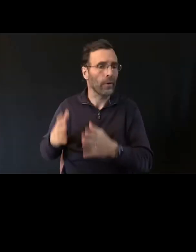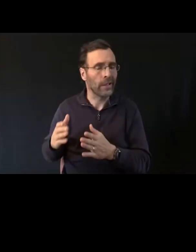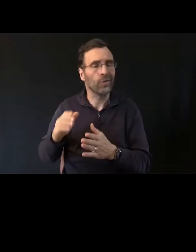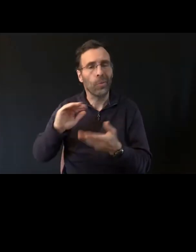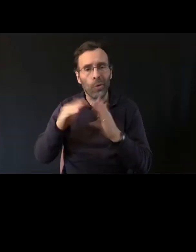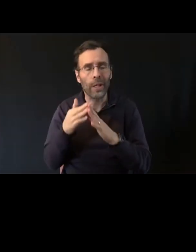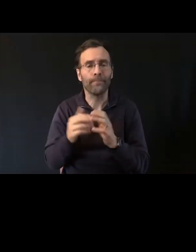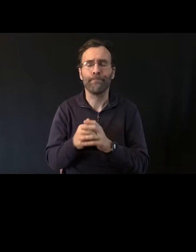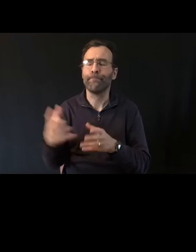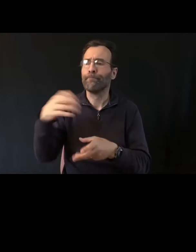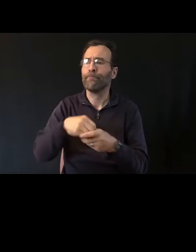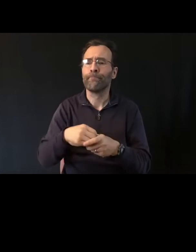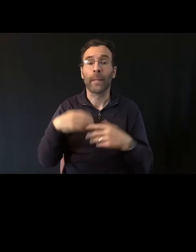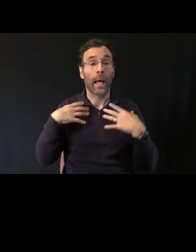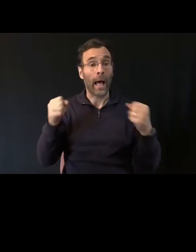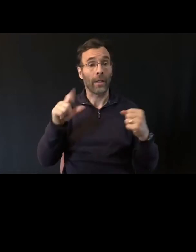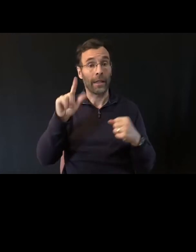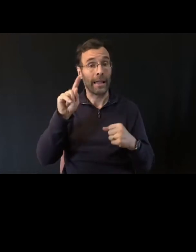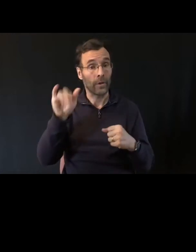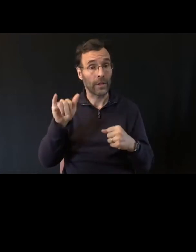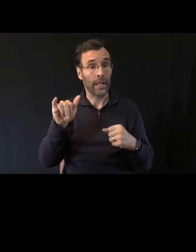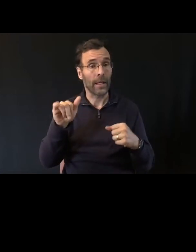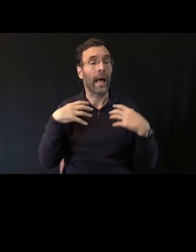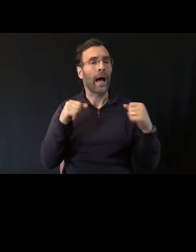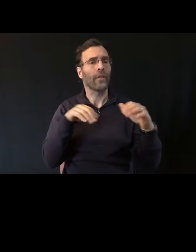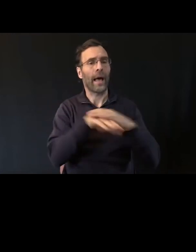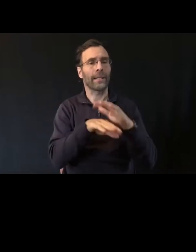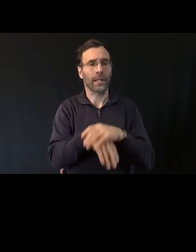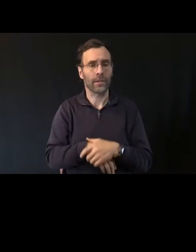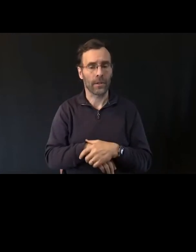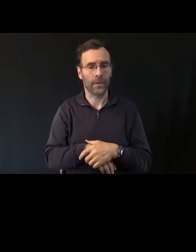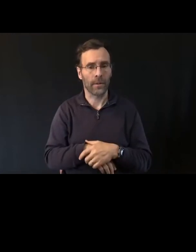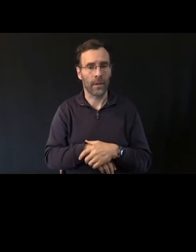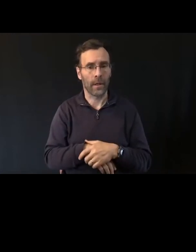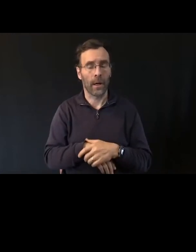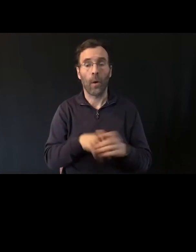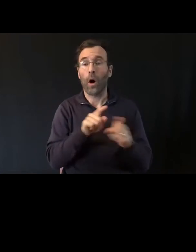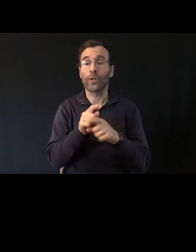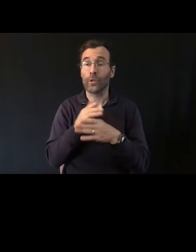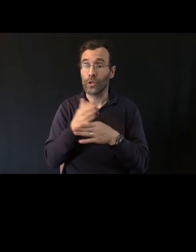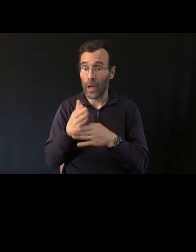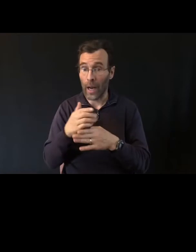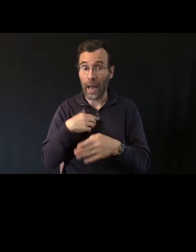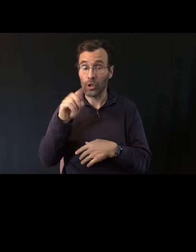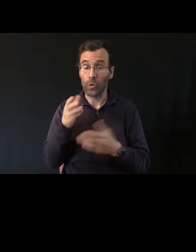health literacy and health access. I will also share that I do serve as a parish nurse for the St.